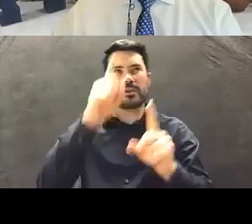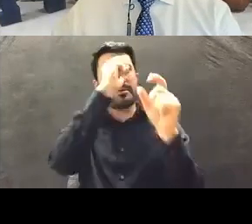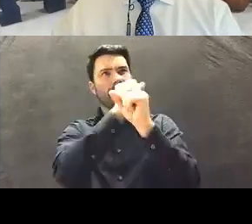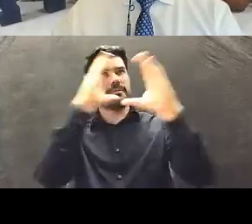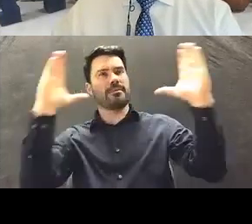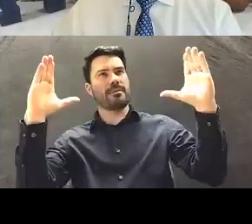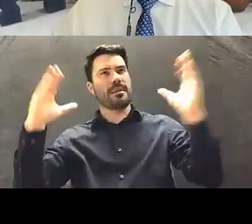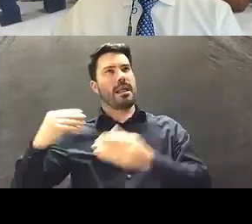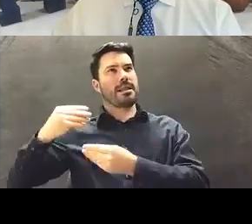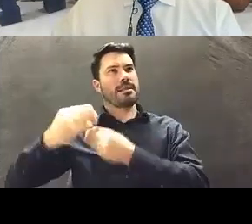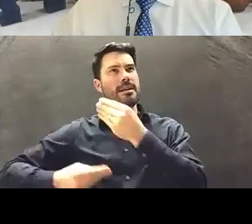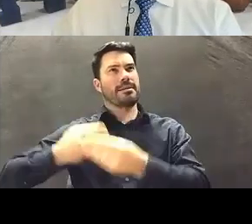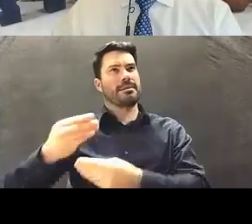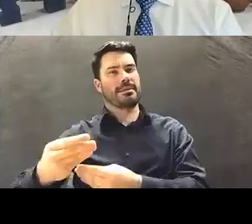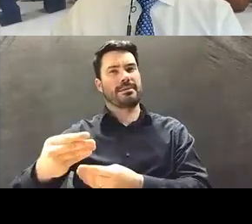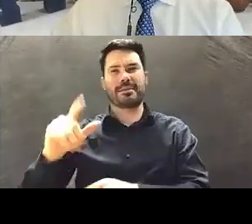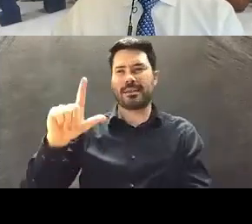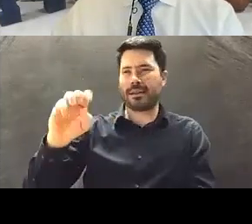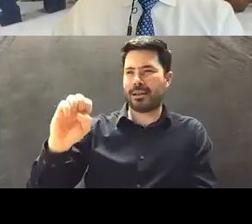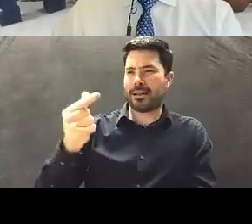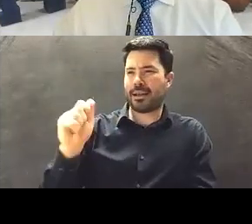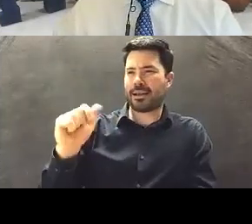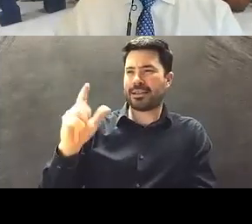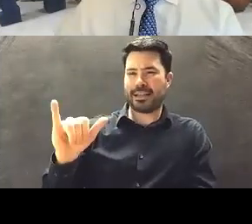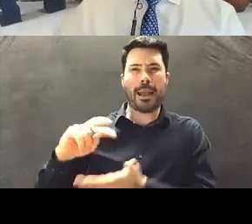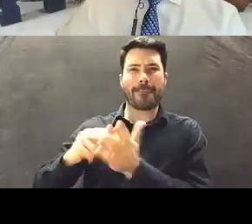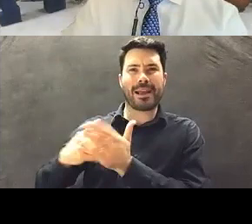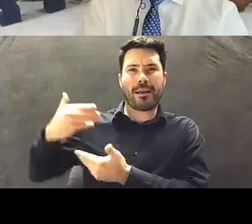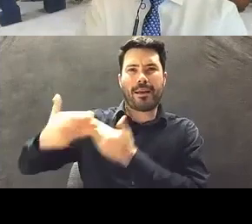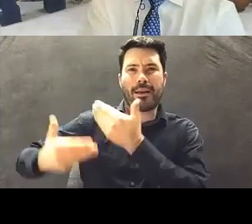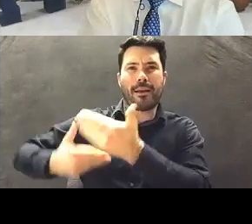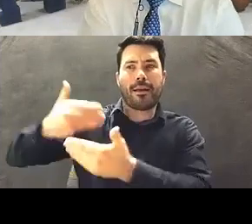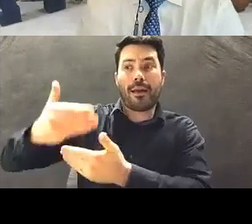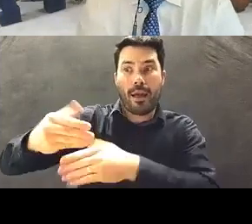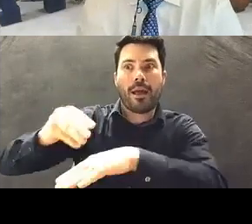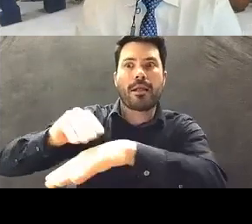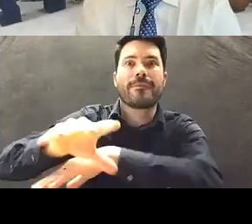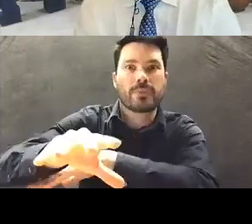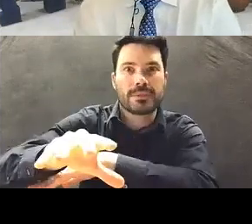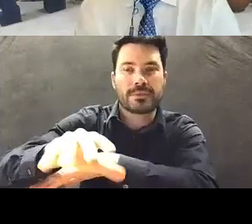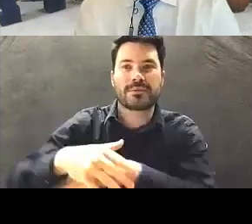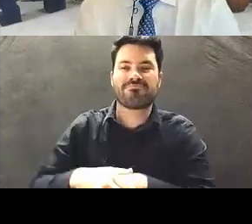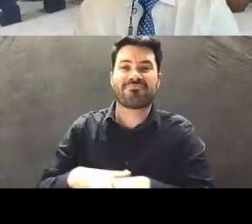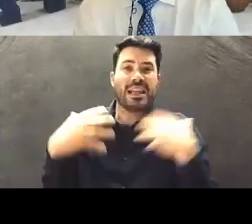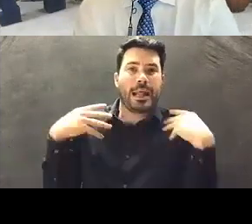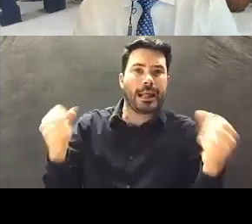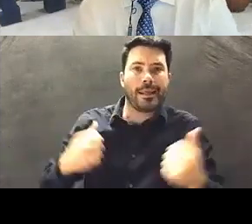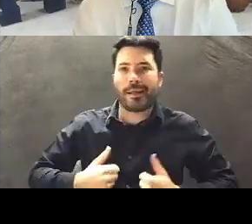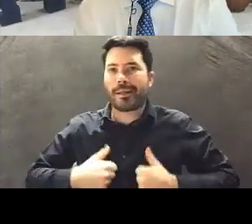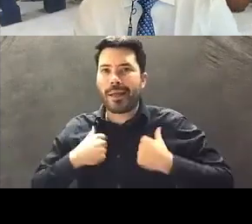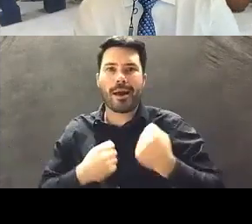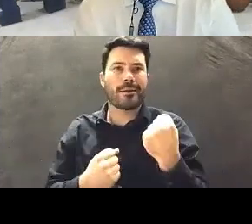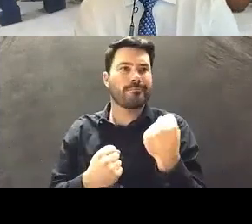as the mark that we leave on the world. And I think it's the richness of life, healing, the recovery, the restoration of health,